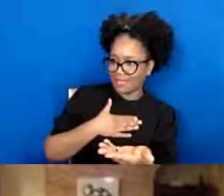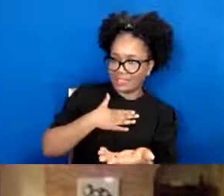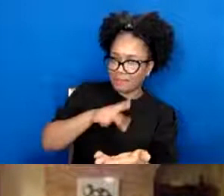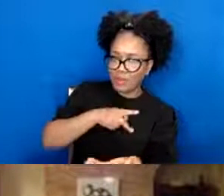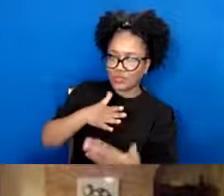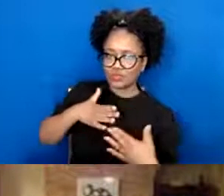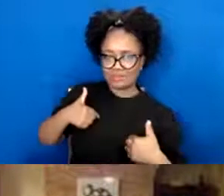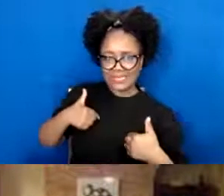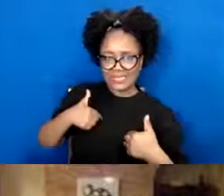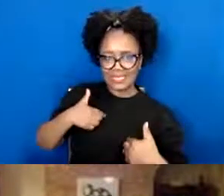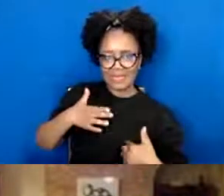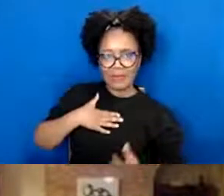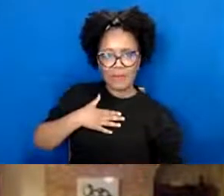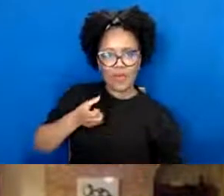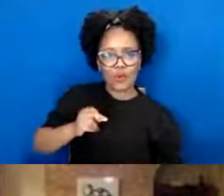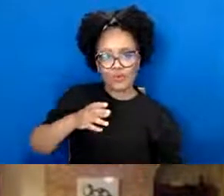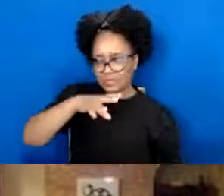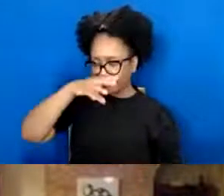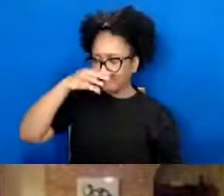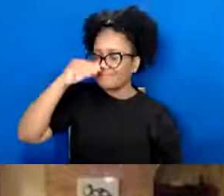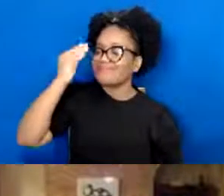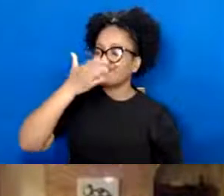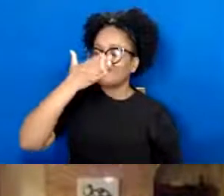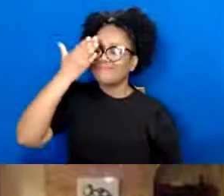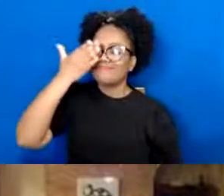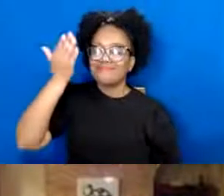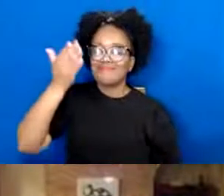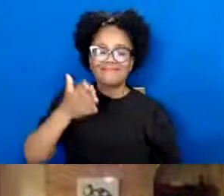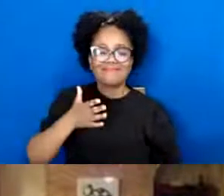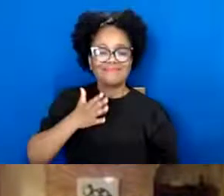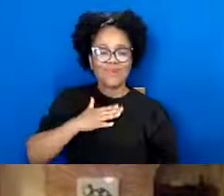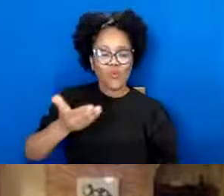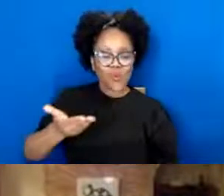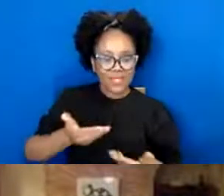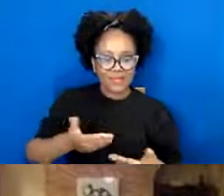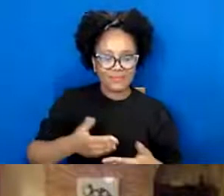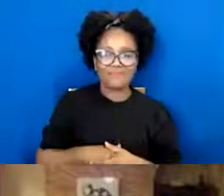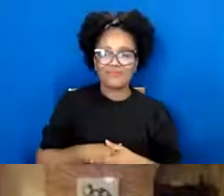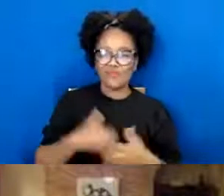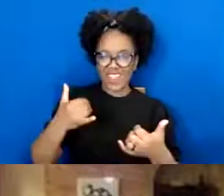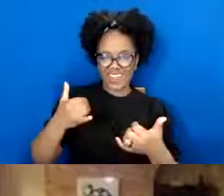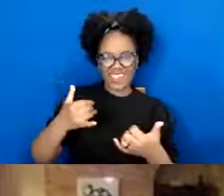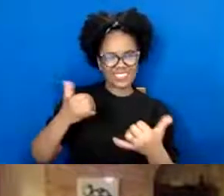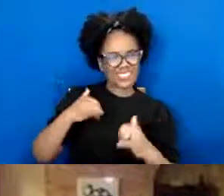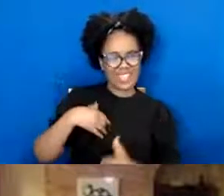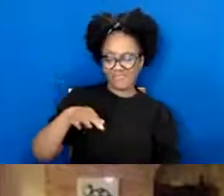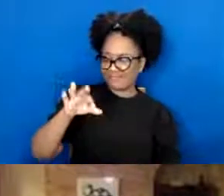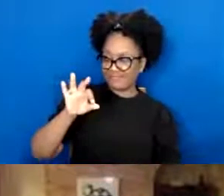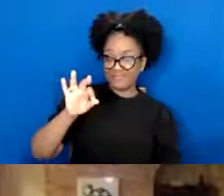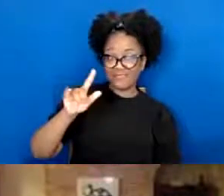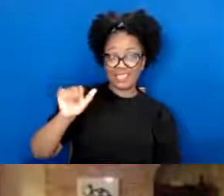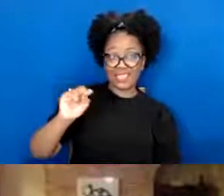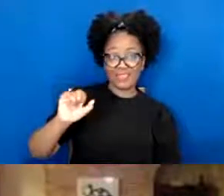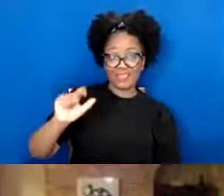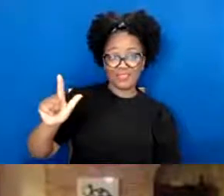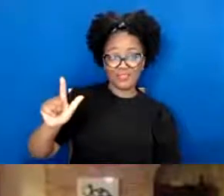their own welcoming. And, you know, right now I still have flannel sheets on the bed. And, you know, I have some, my flannel sheets